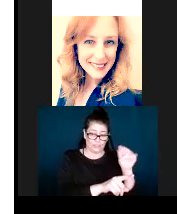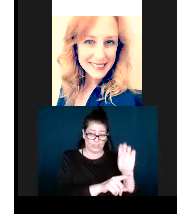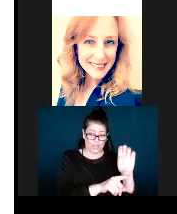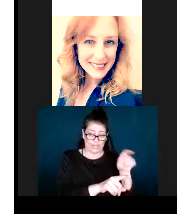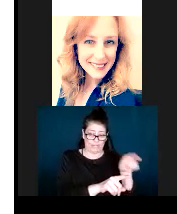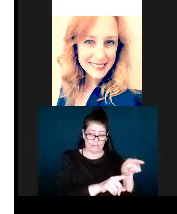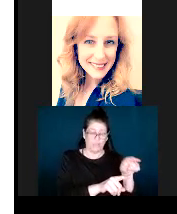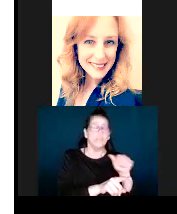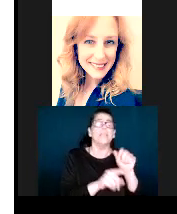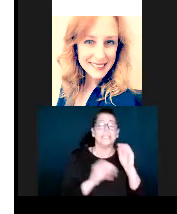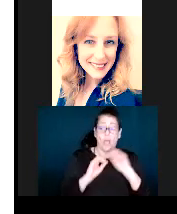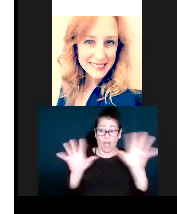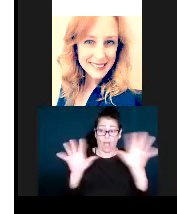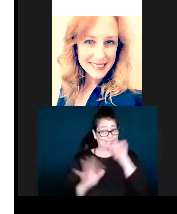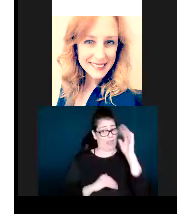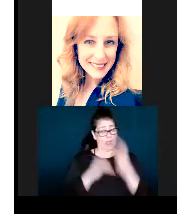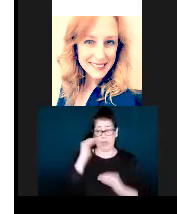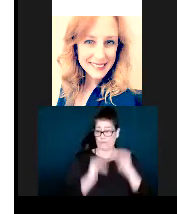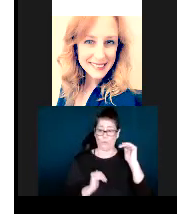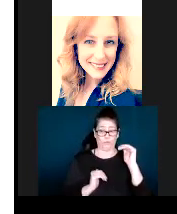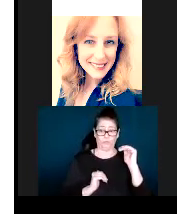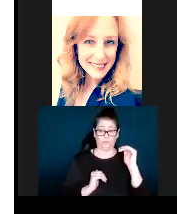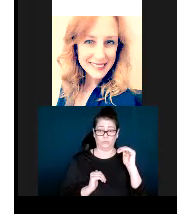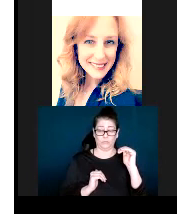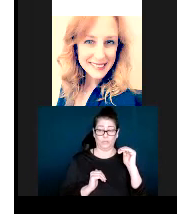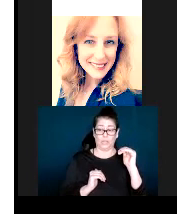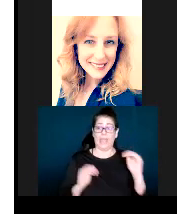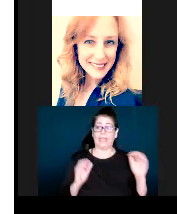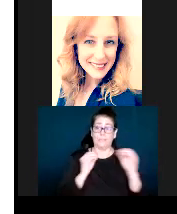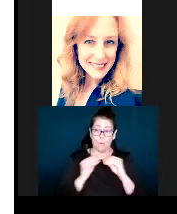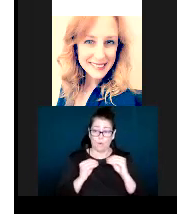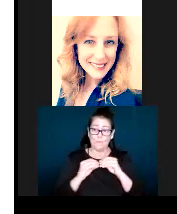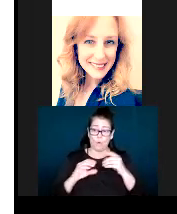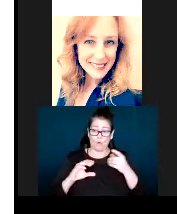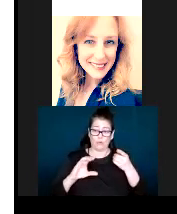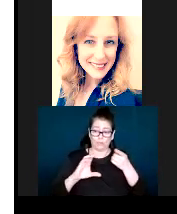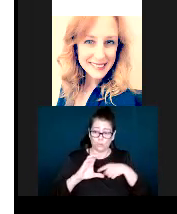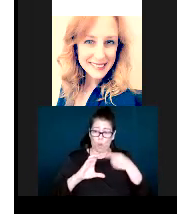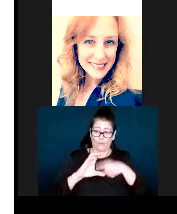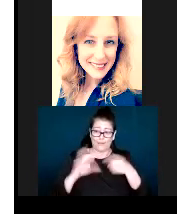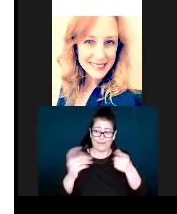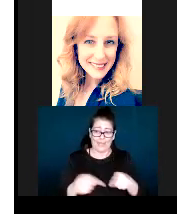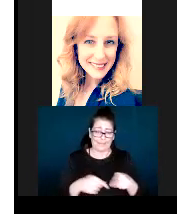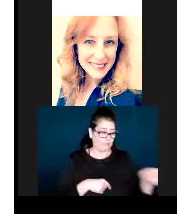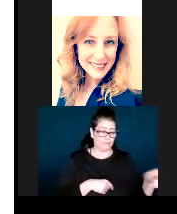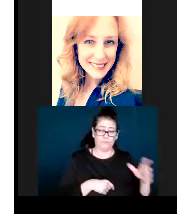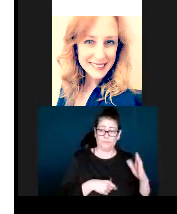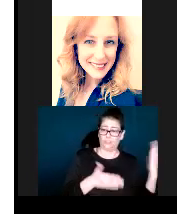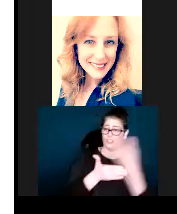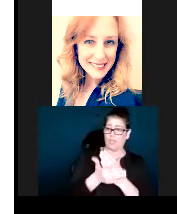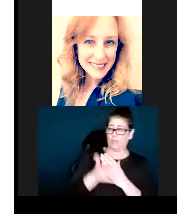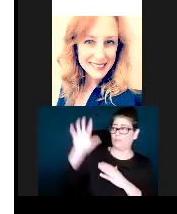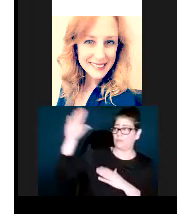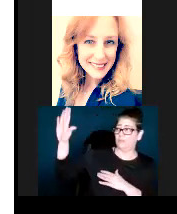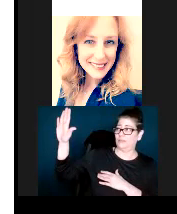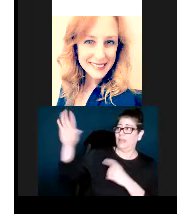visibly uncomfortable as more invasive swabbing begins. She stops the forensic nurse and asks if she can have a